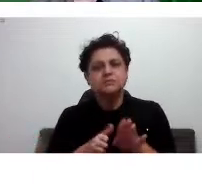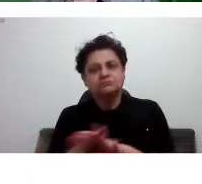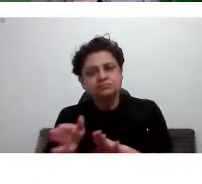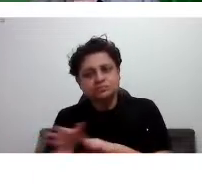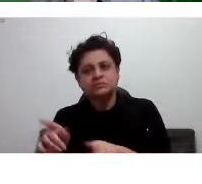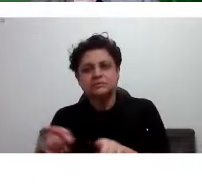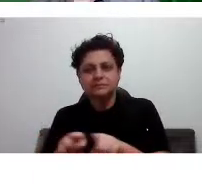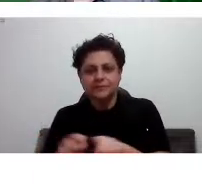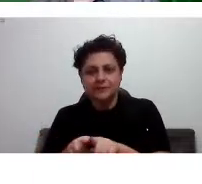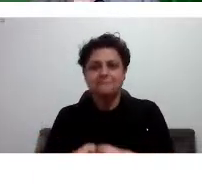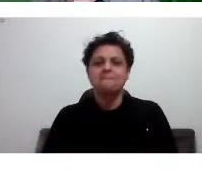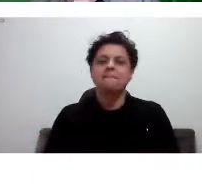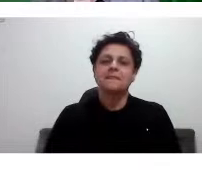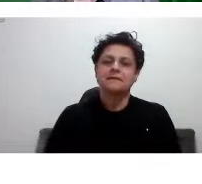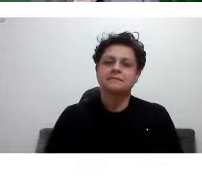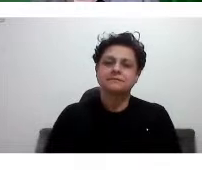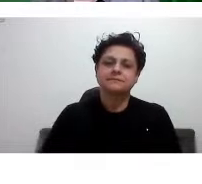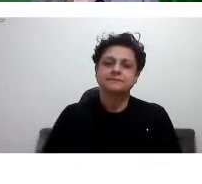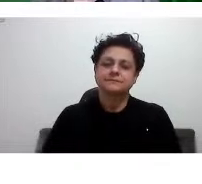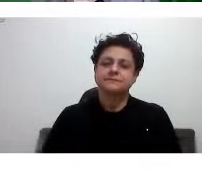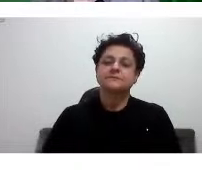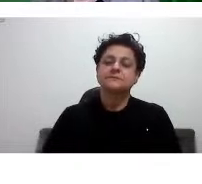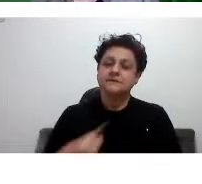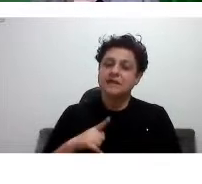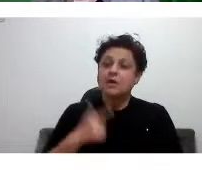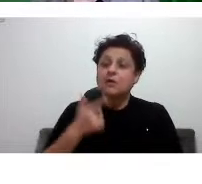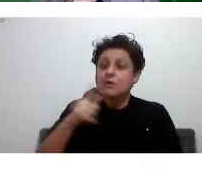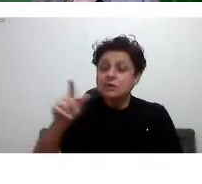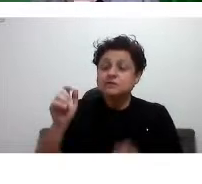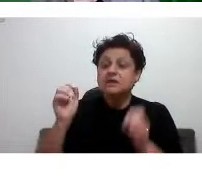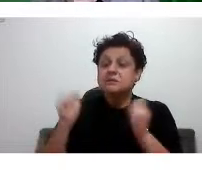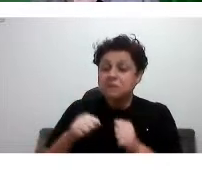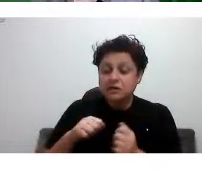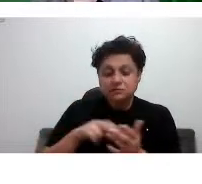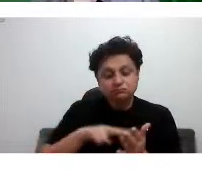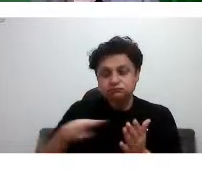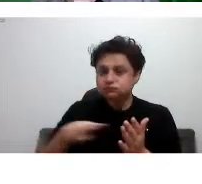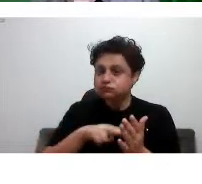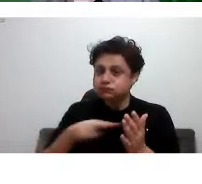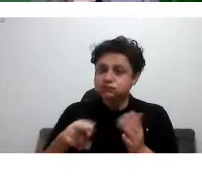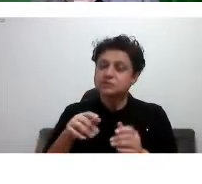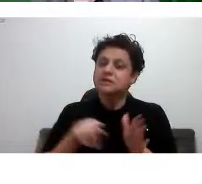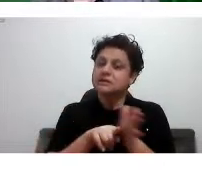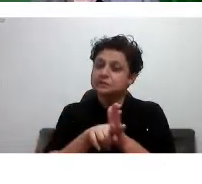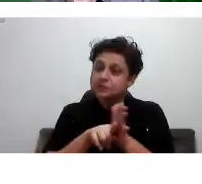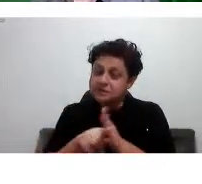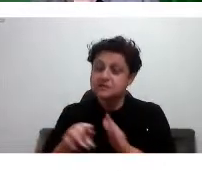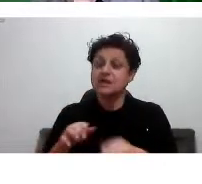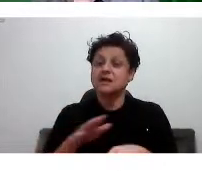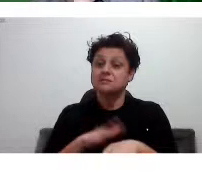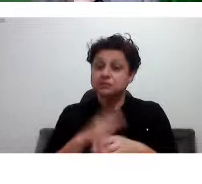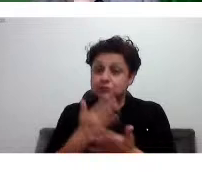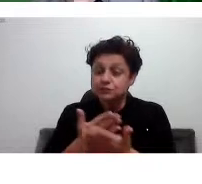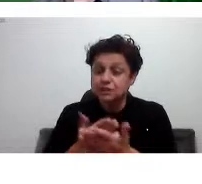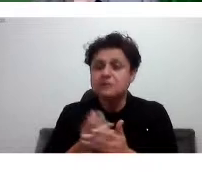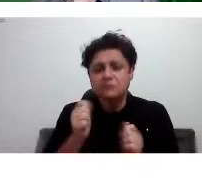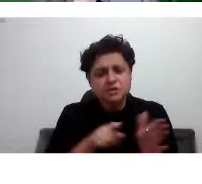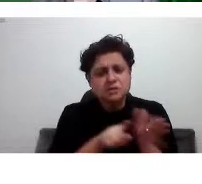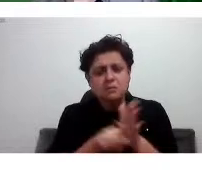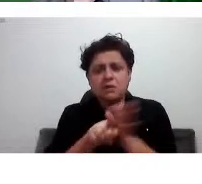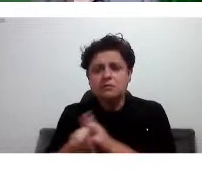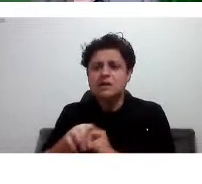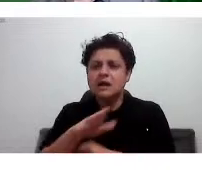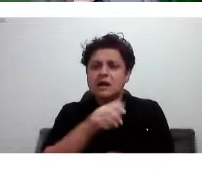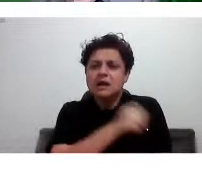that they can look through? And then you could actually start by asking the learners if they had any trouble or if they have any